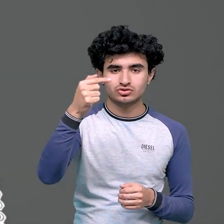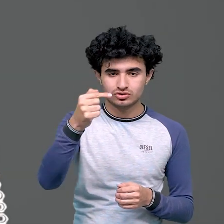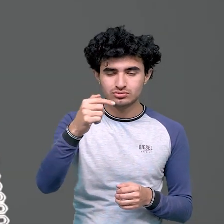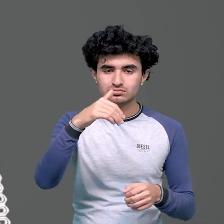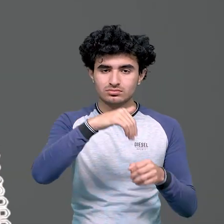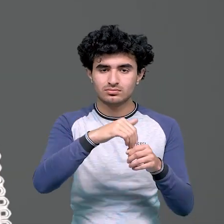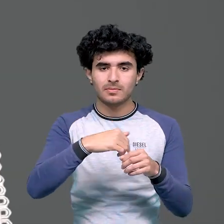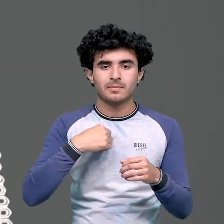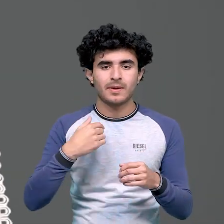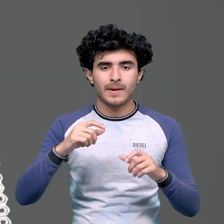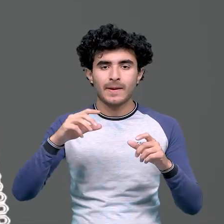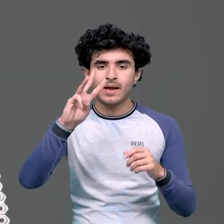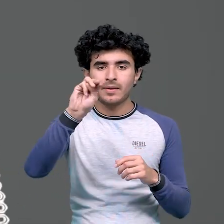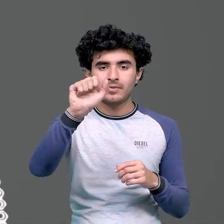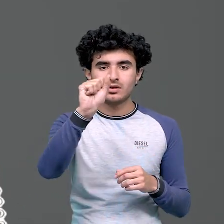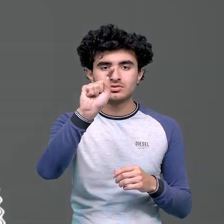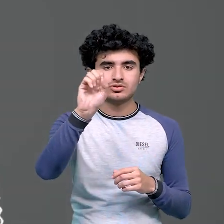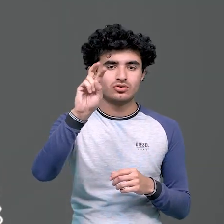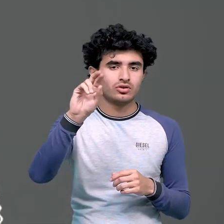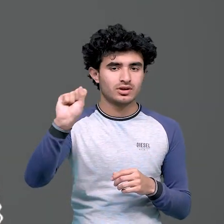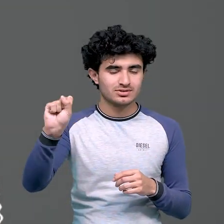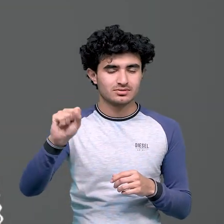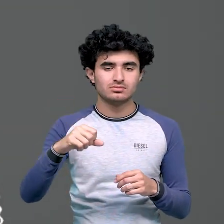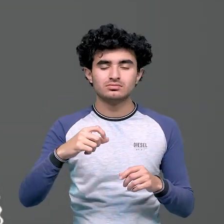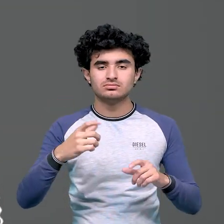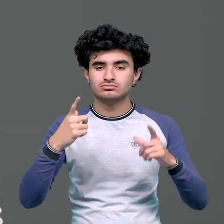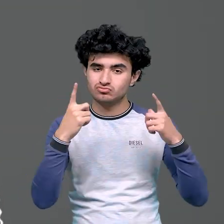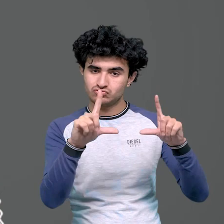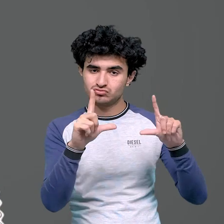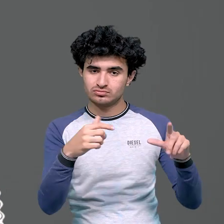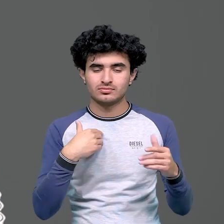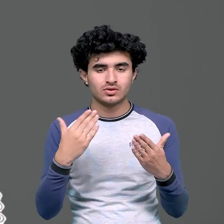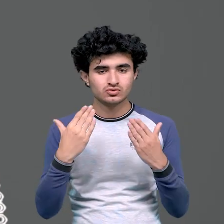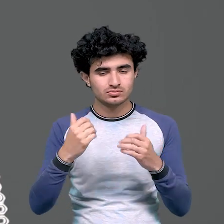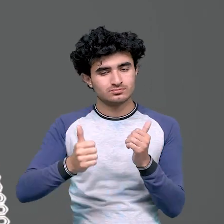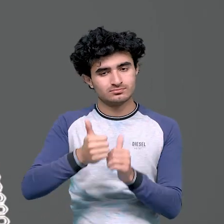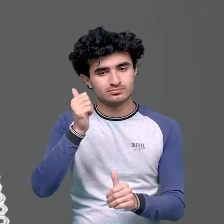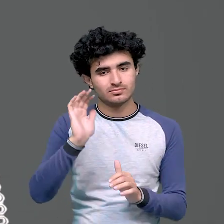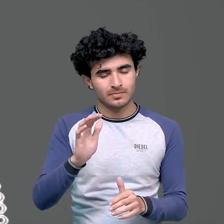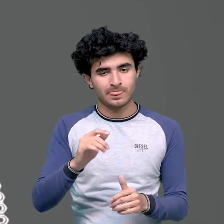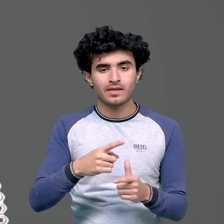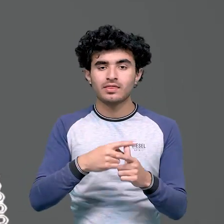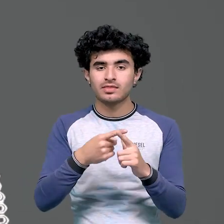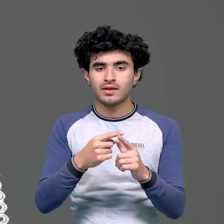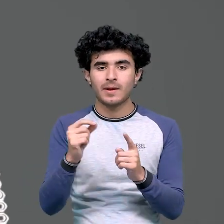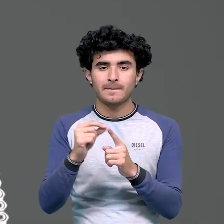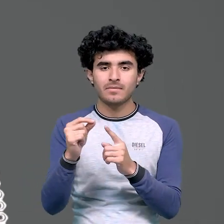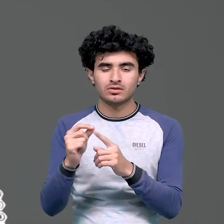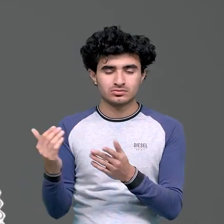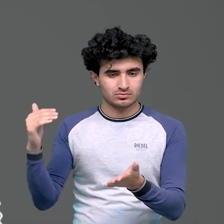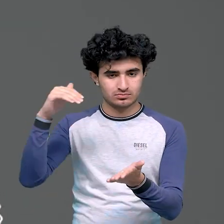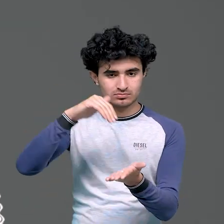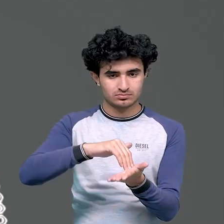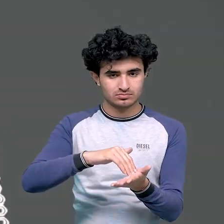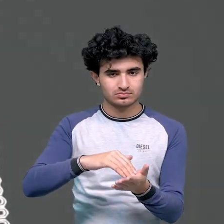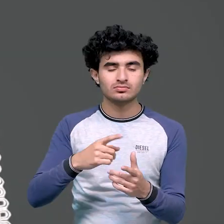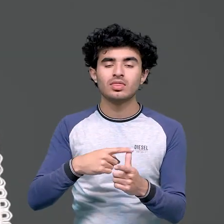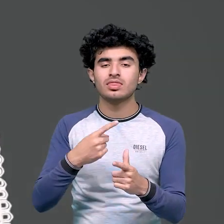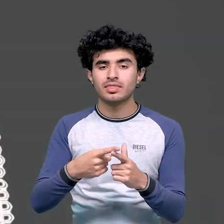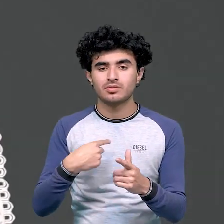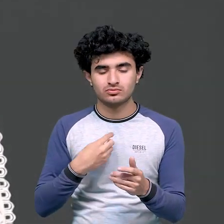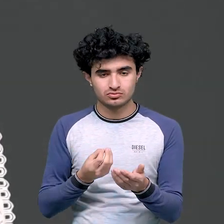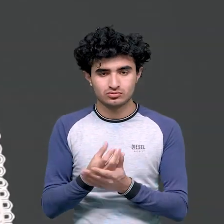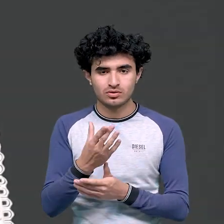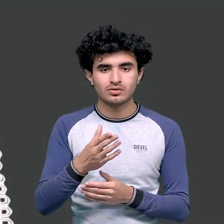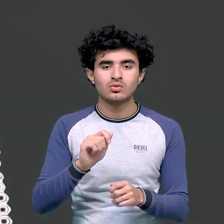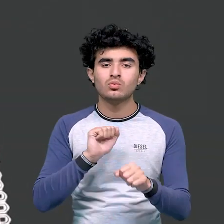Then started working for Google in Singapore. And finally, I moved back to Pakistan, where I freelanced for a bit